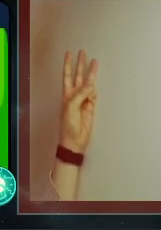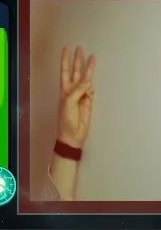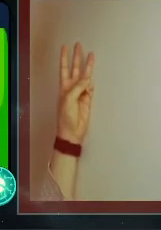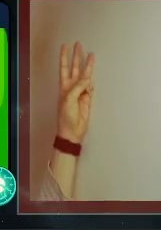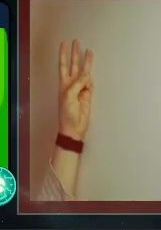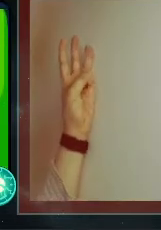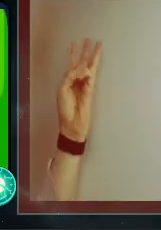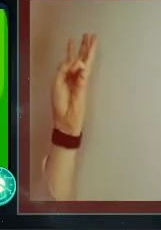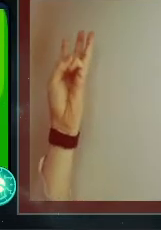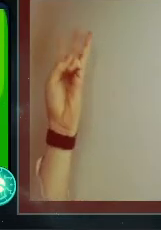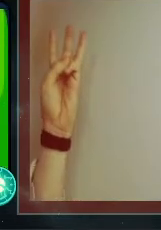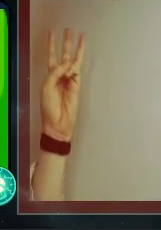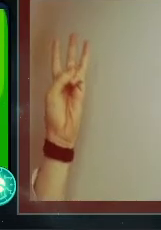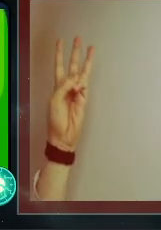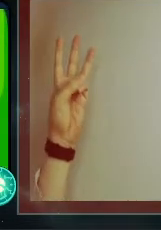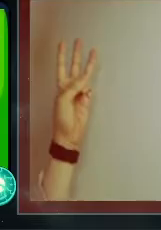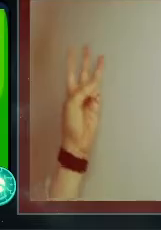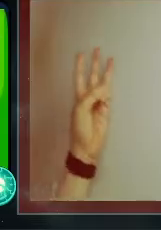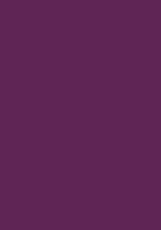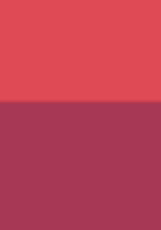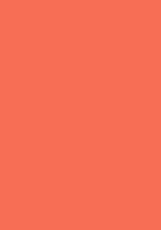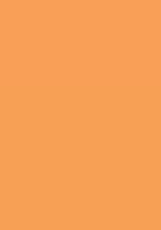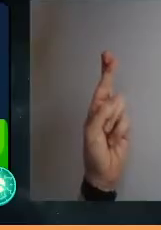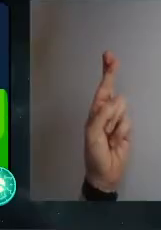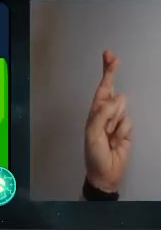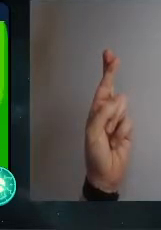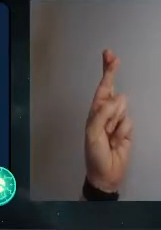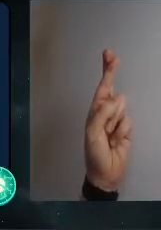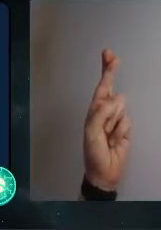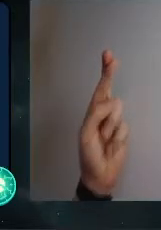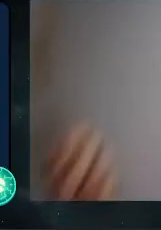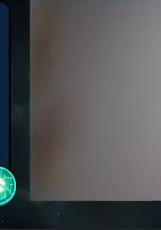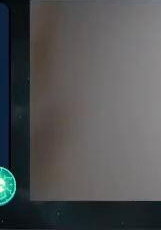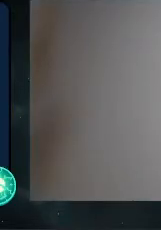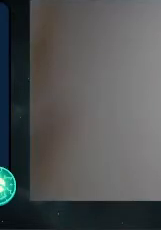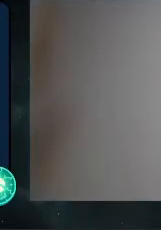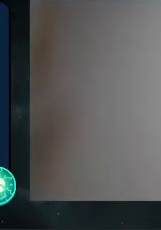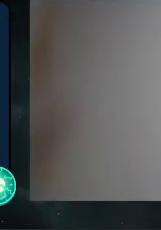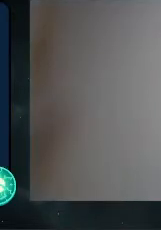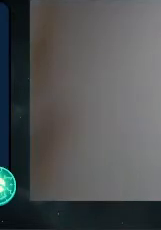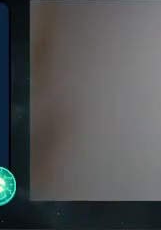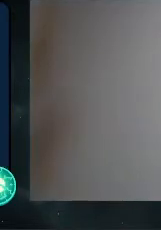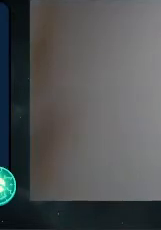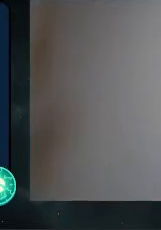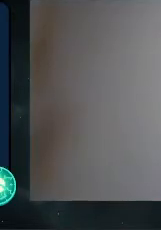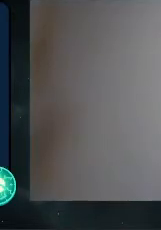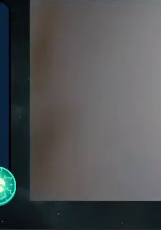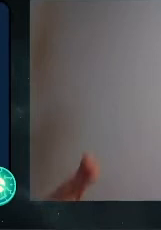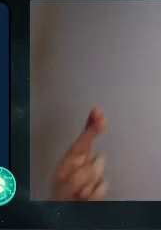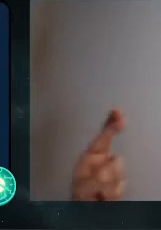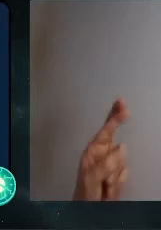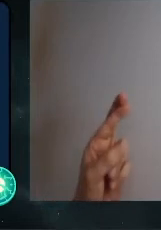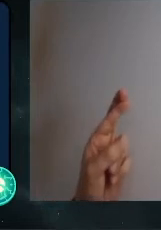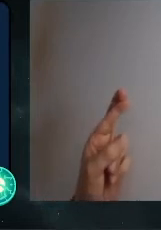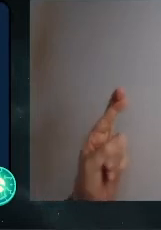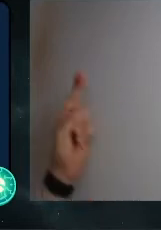Or try not to have a light behind you. Some final notes about the game. The model